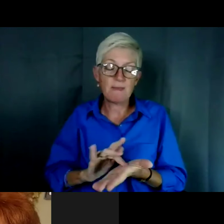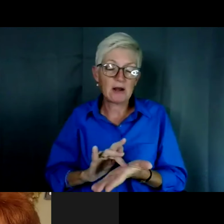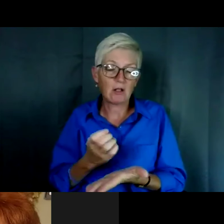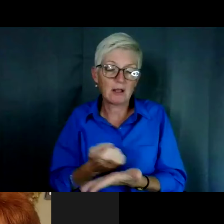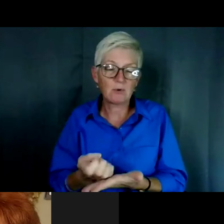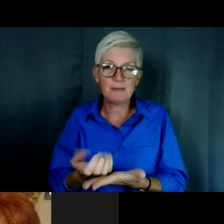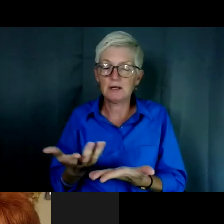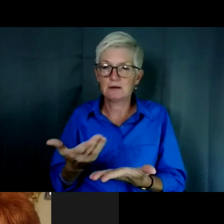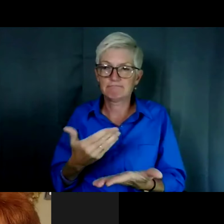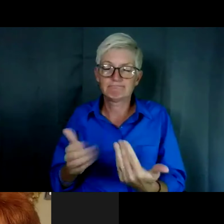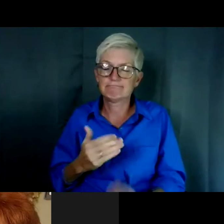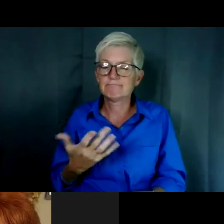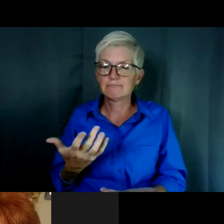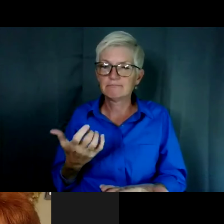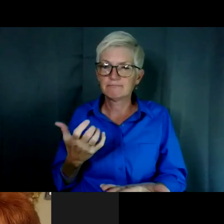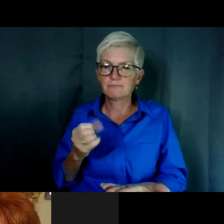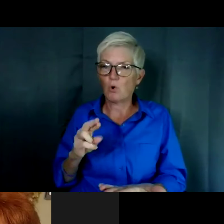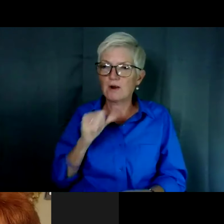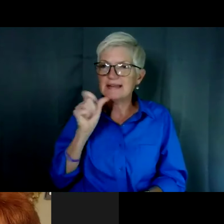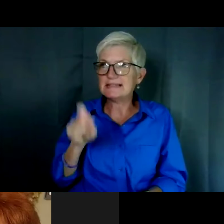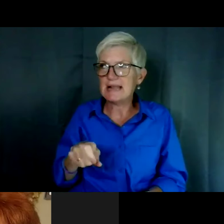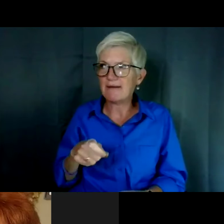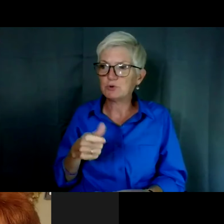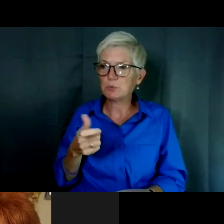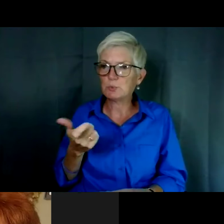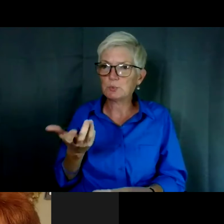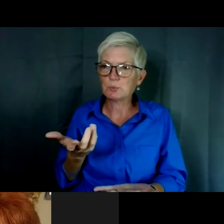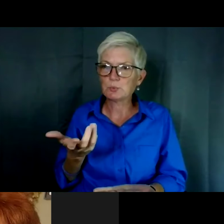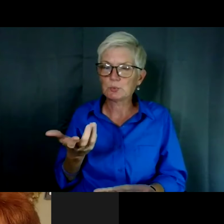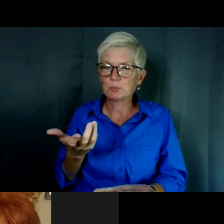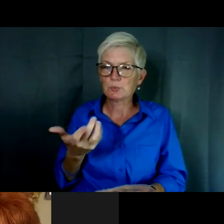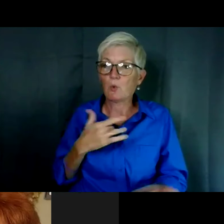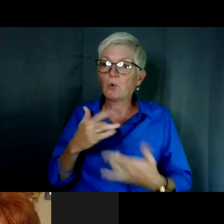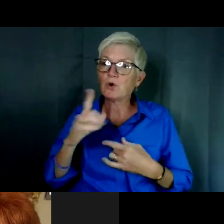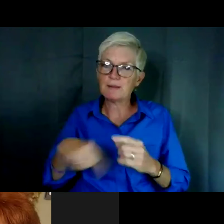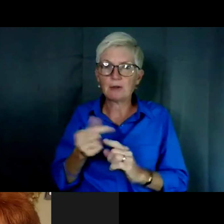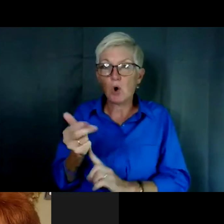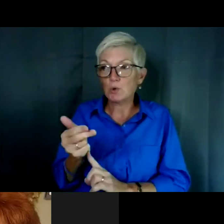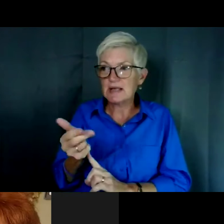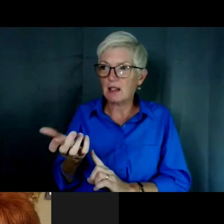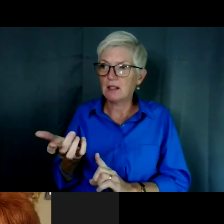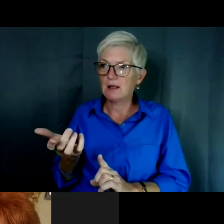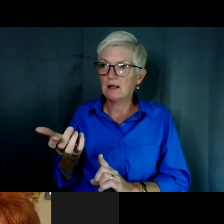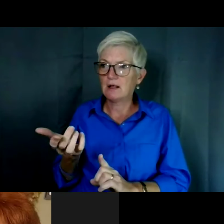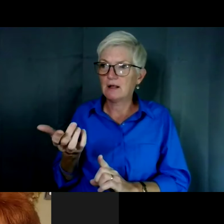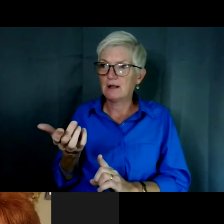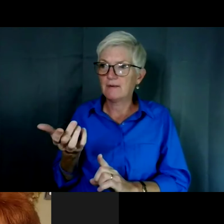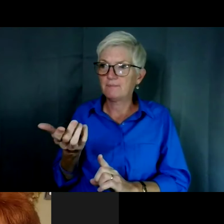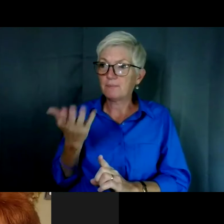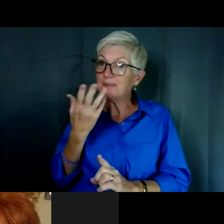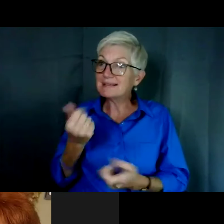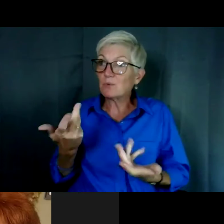on board, or they didn't have to worry about the hotel because you set it up.